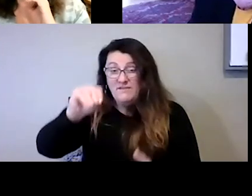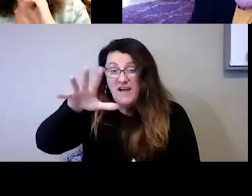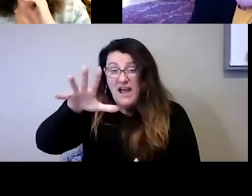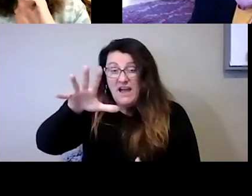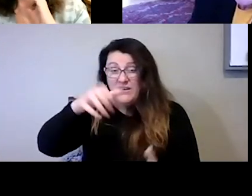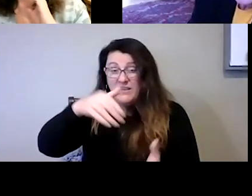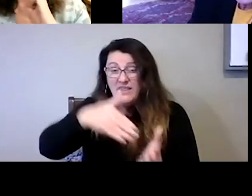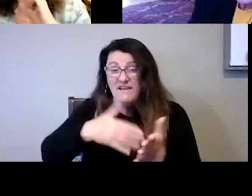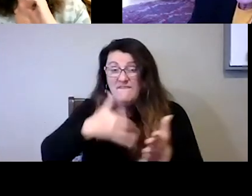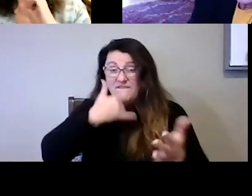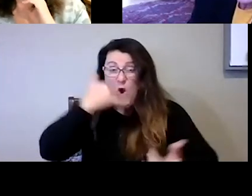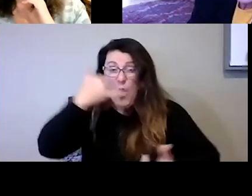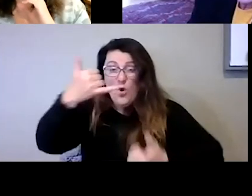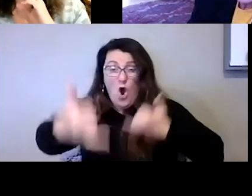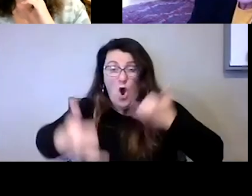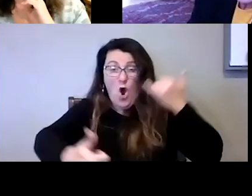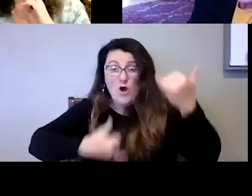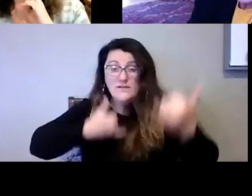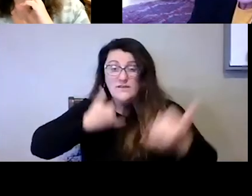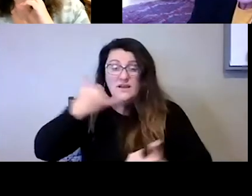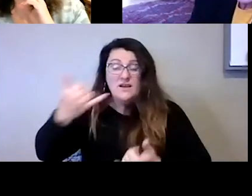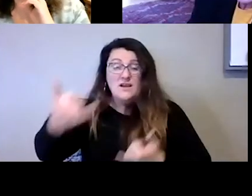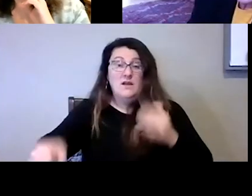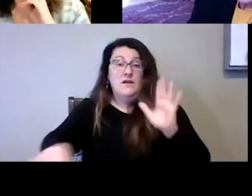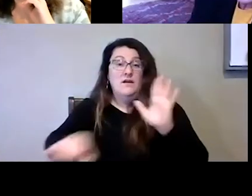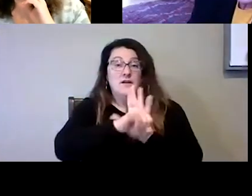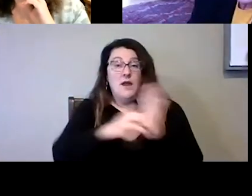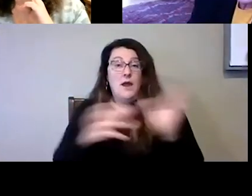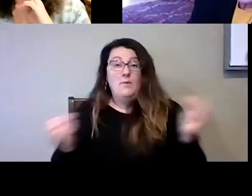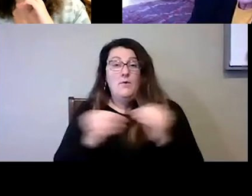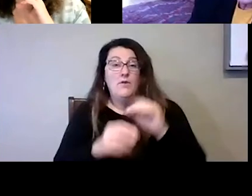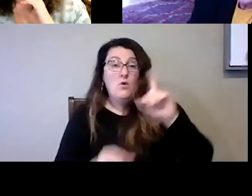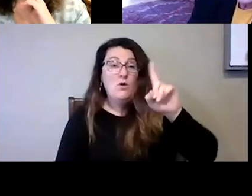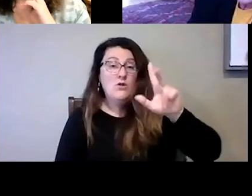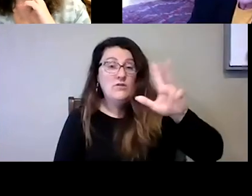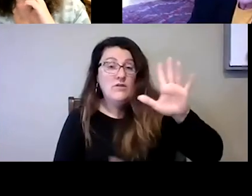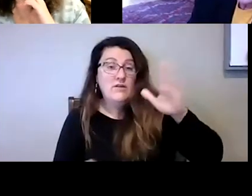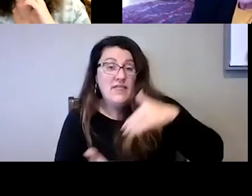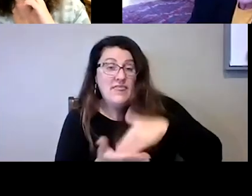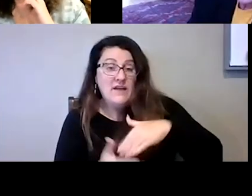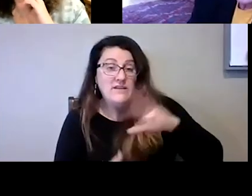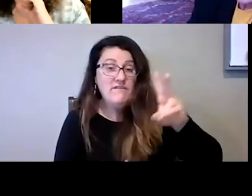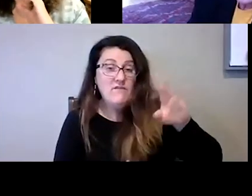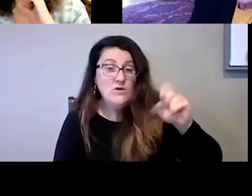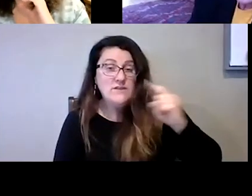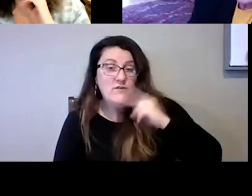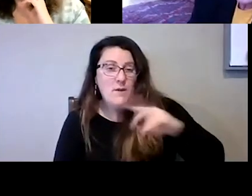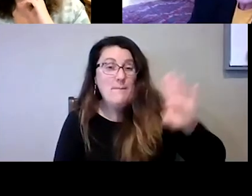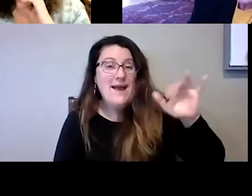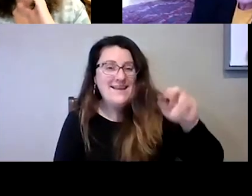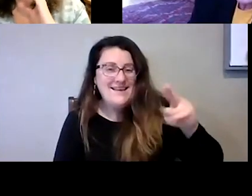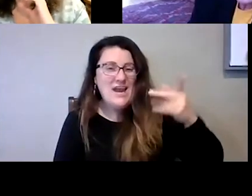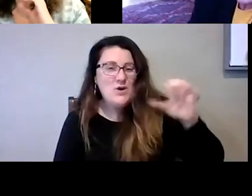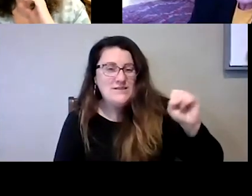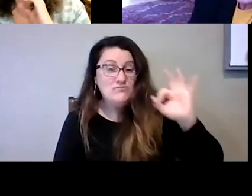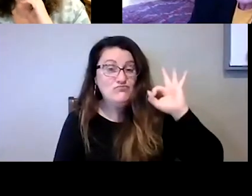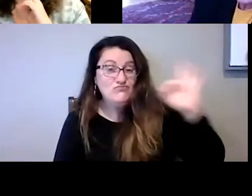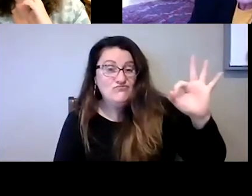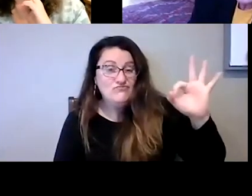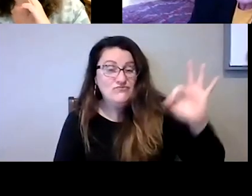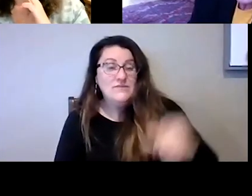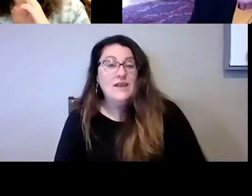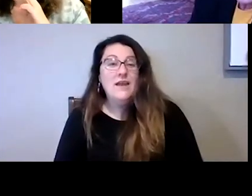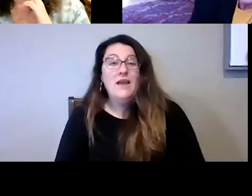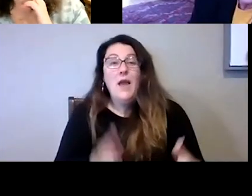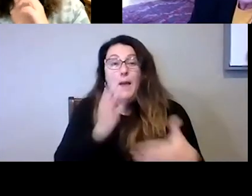3,500,000 calls and identified more than 135,000 votes for Biden Harris. By the end,